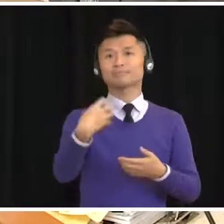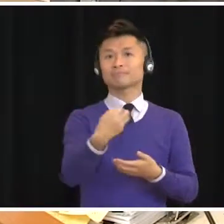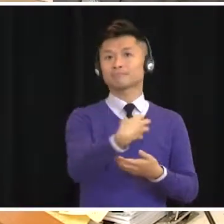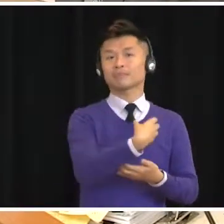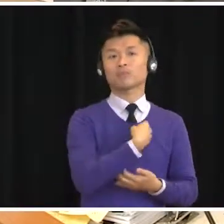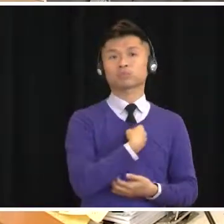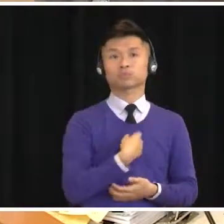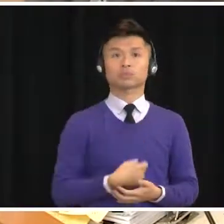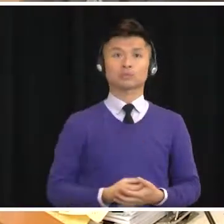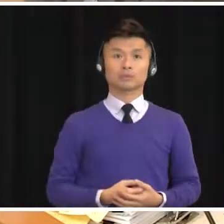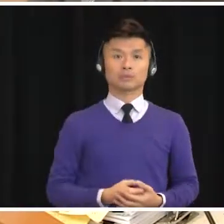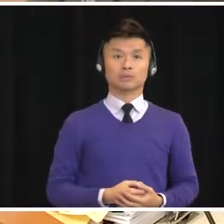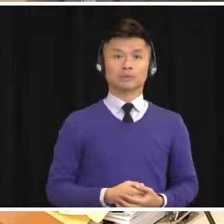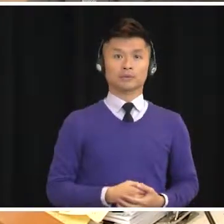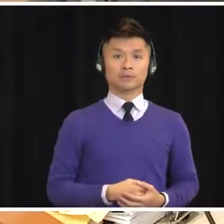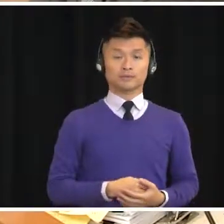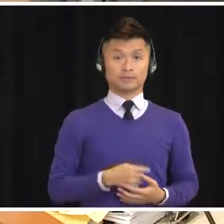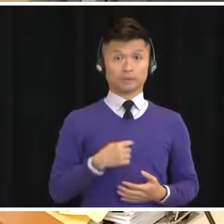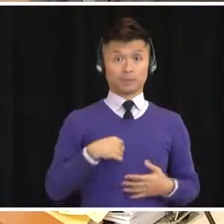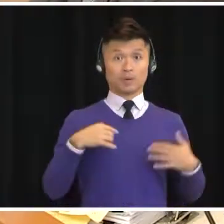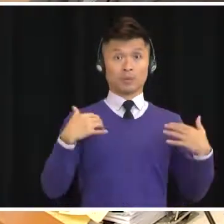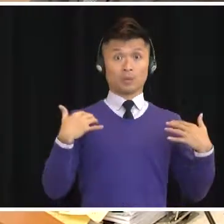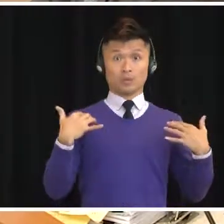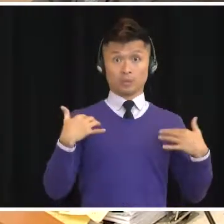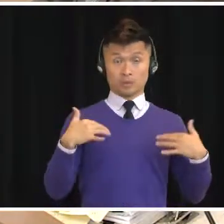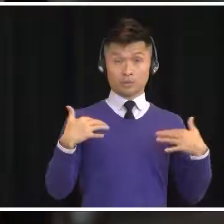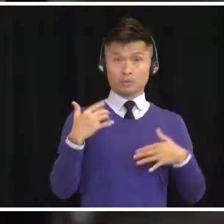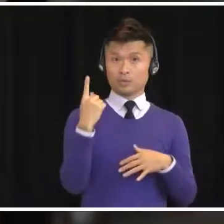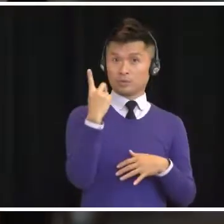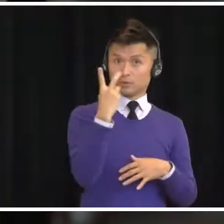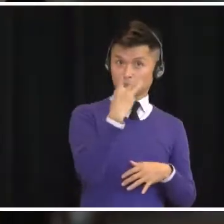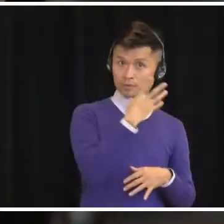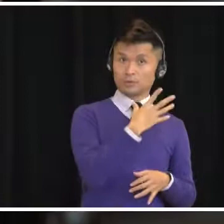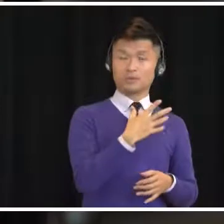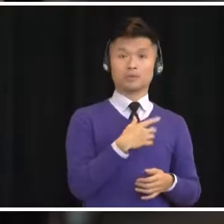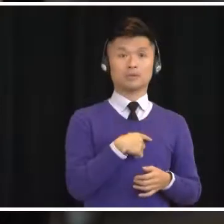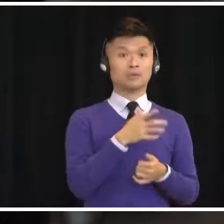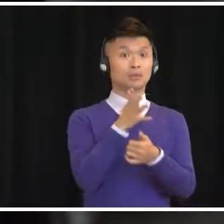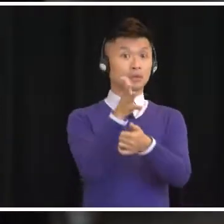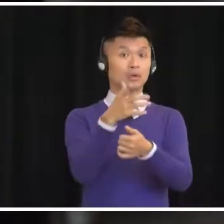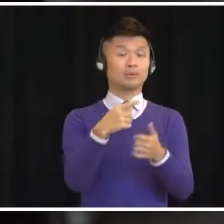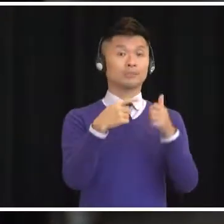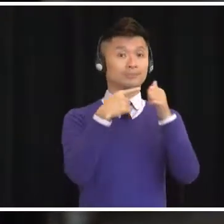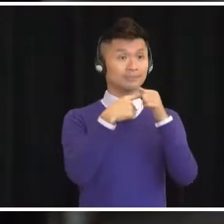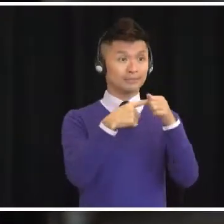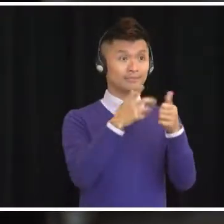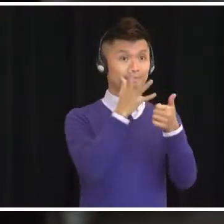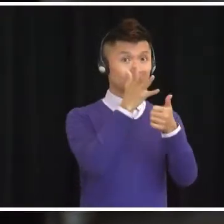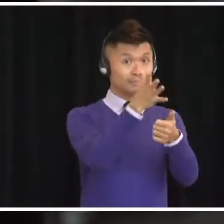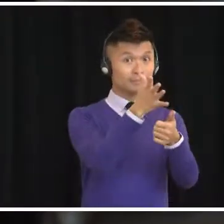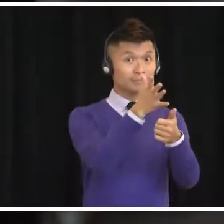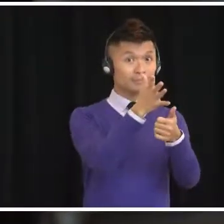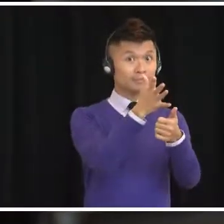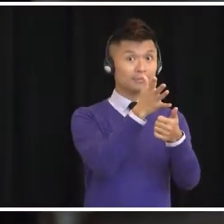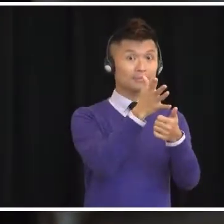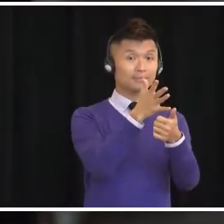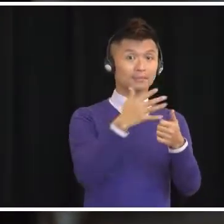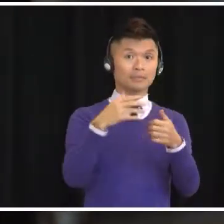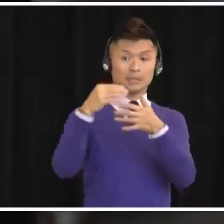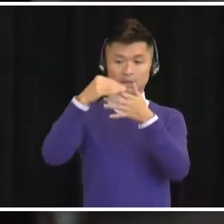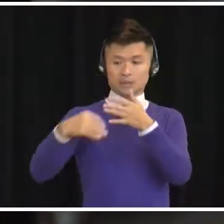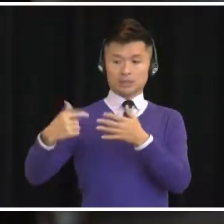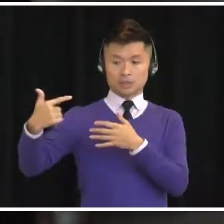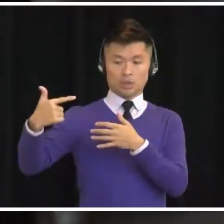I have two sets of questions. The first relates to Article 6. We've read that the Indigenous mortality rate for infants